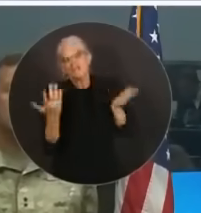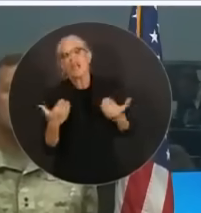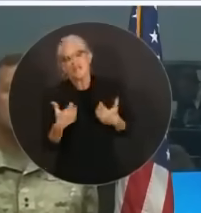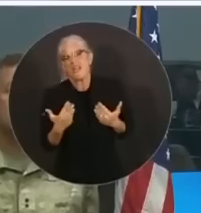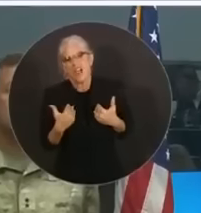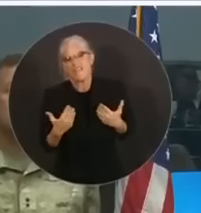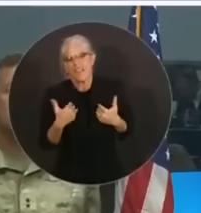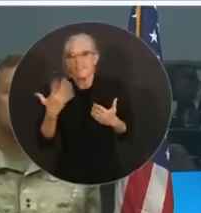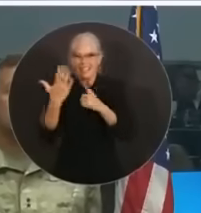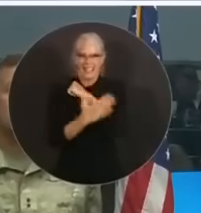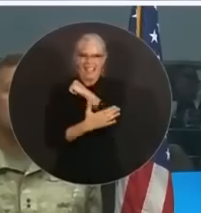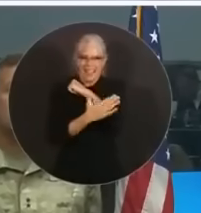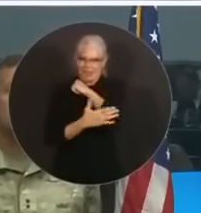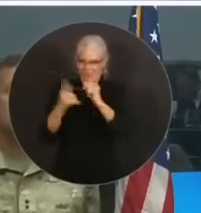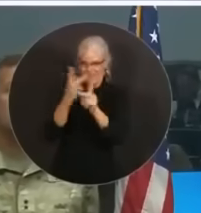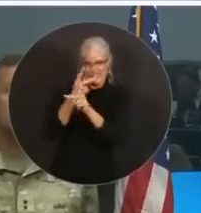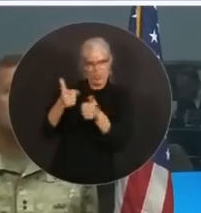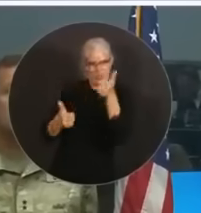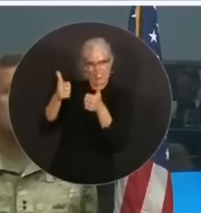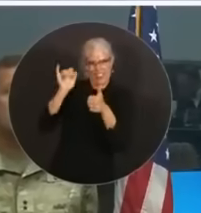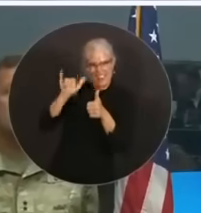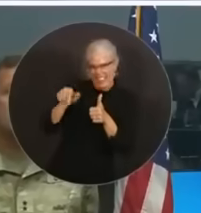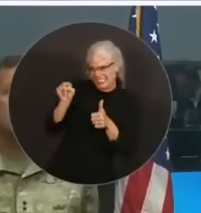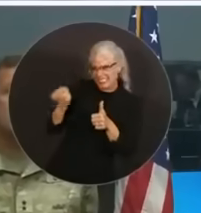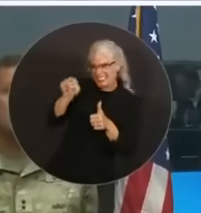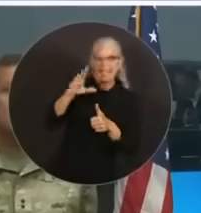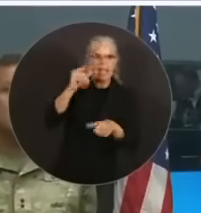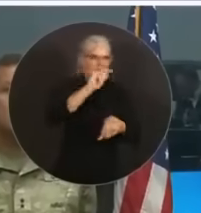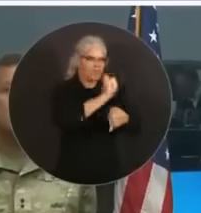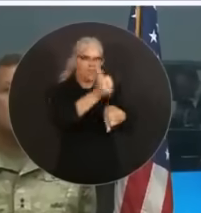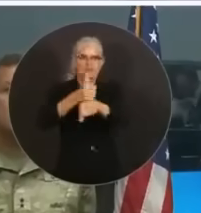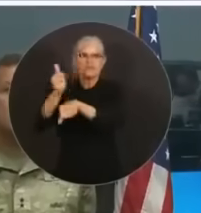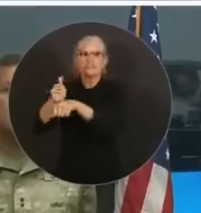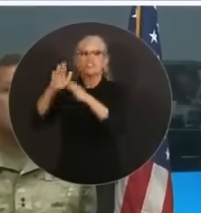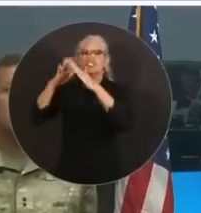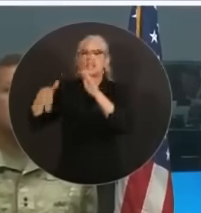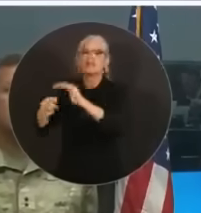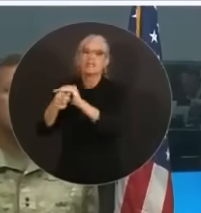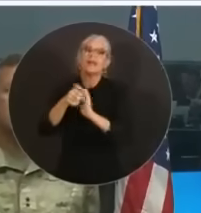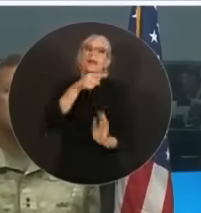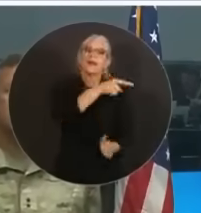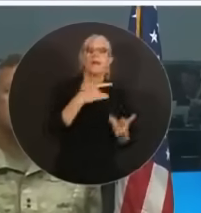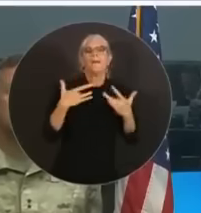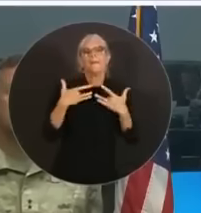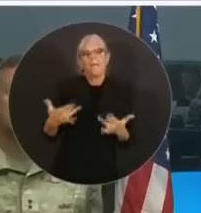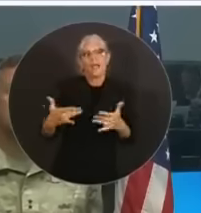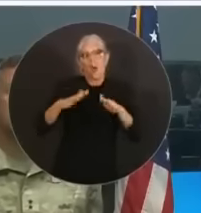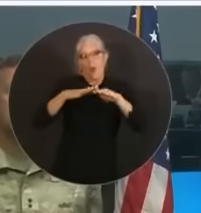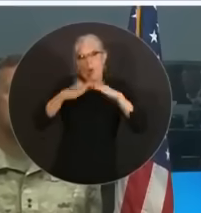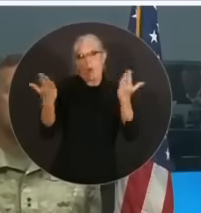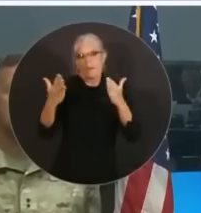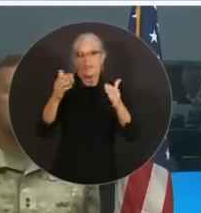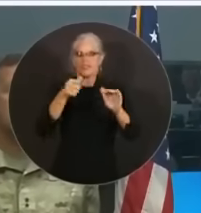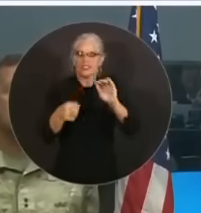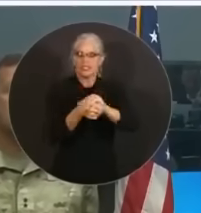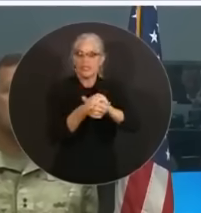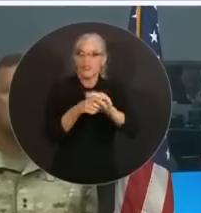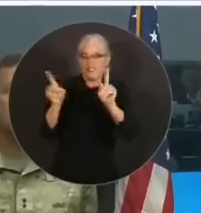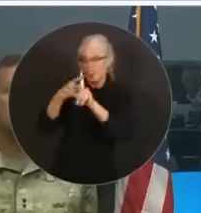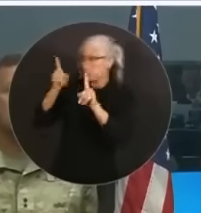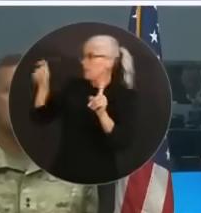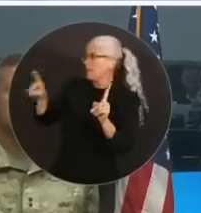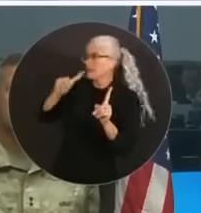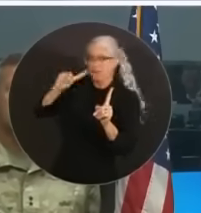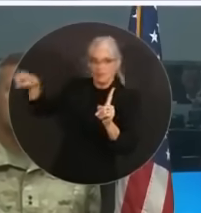working on opening shelters. They typically will open the shelters after they have the evacuation go out, not